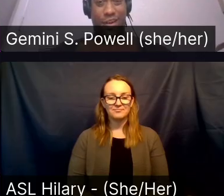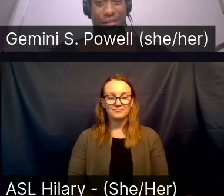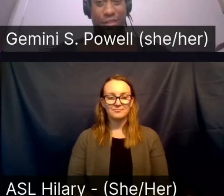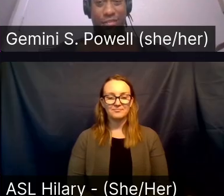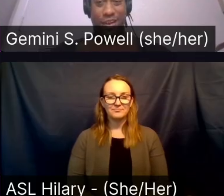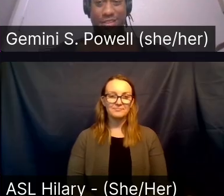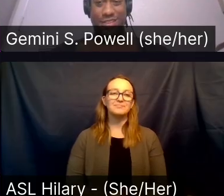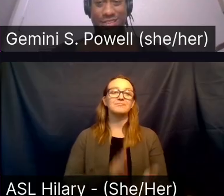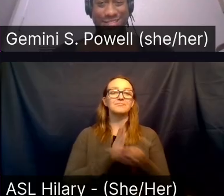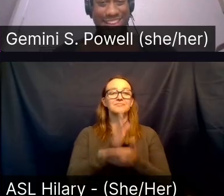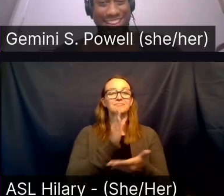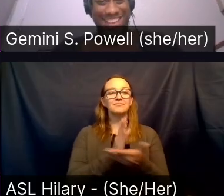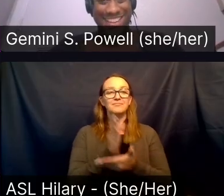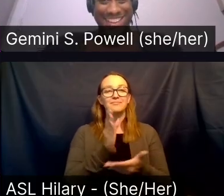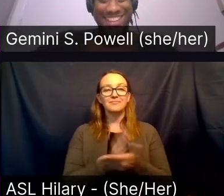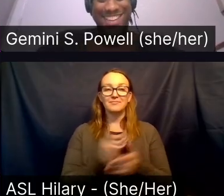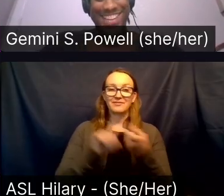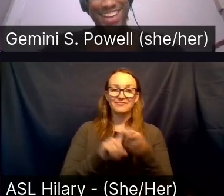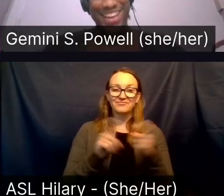All right, my friends.